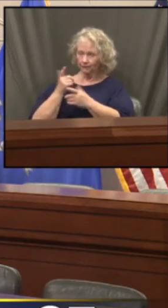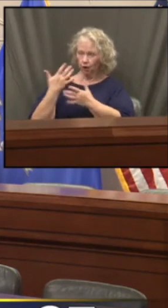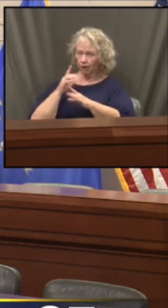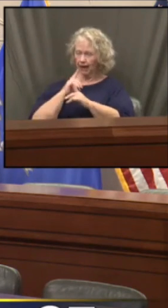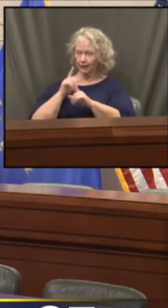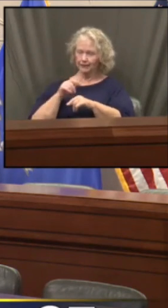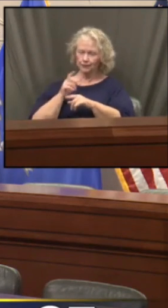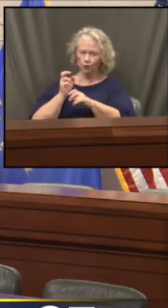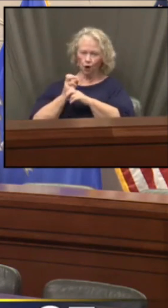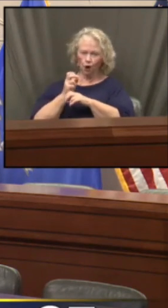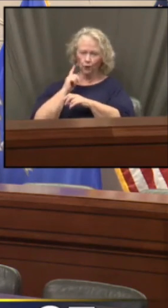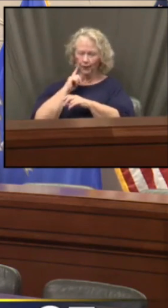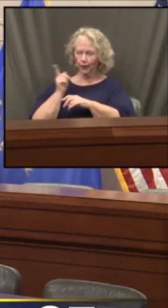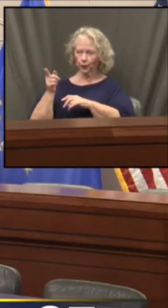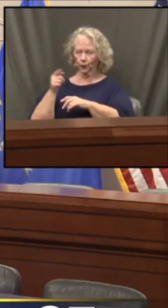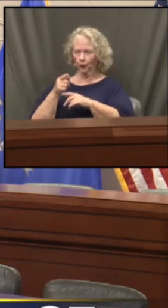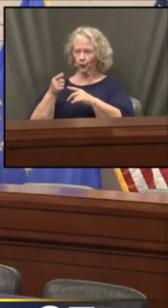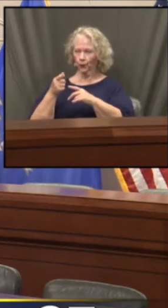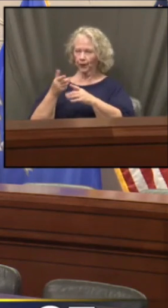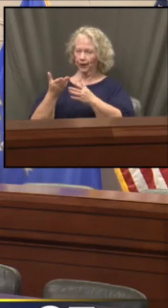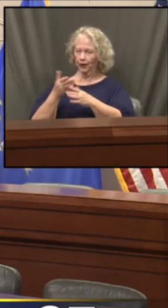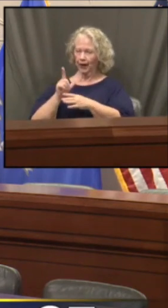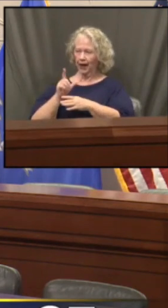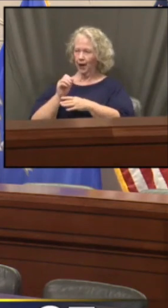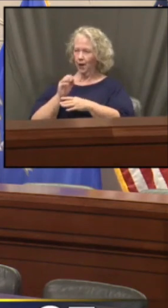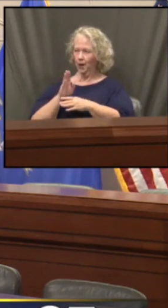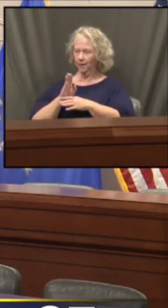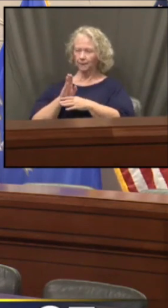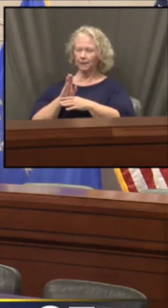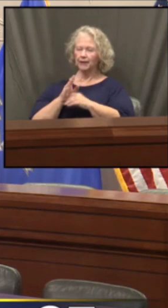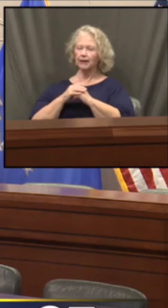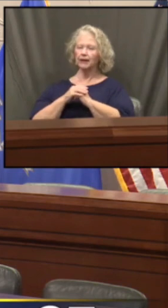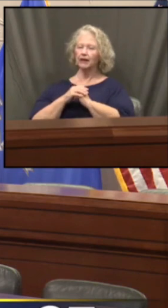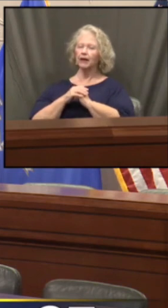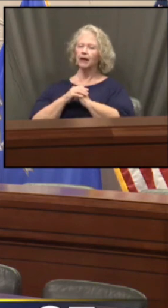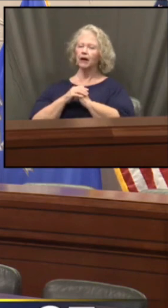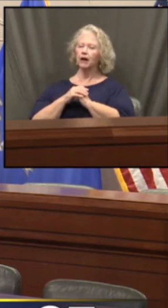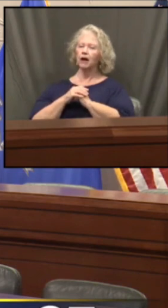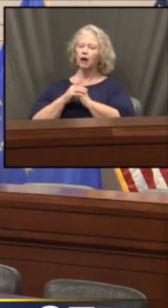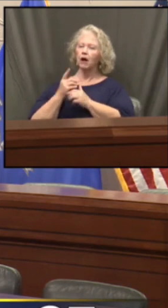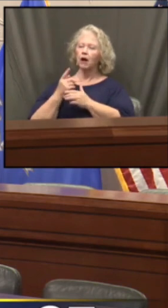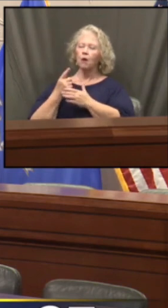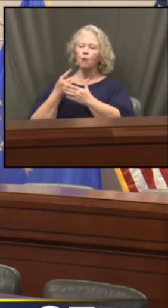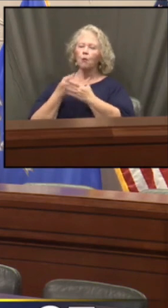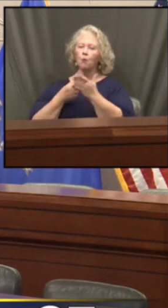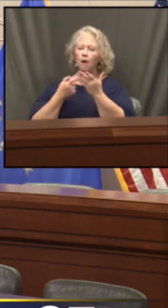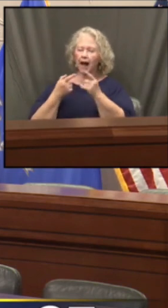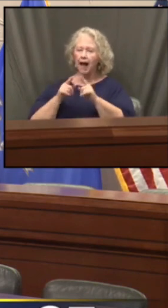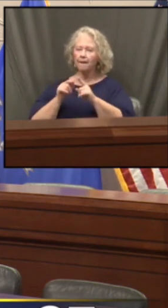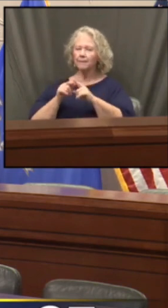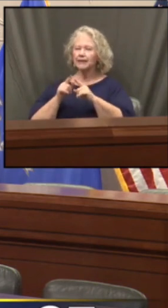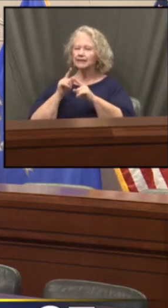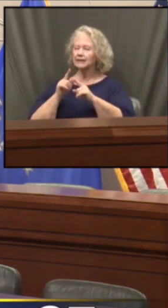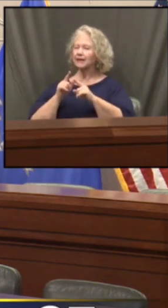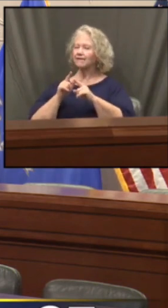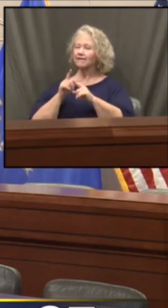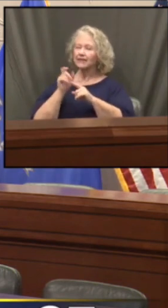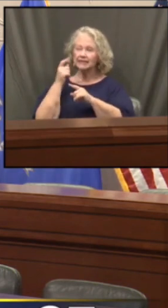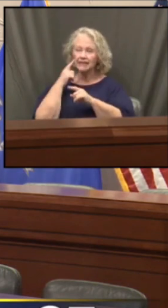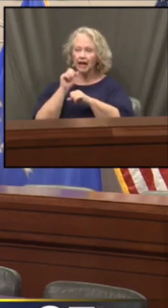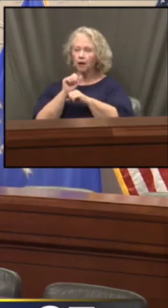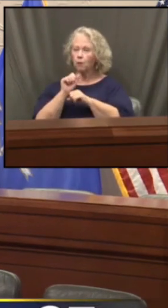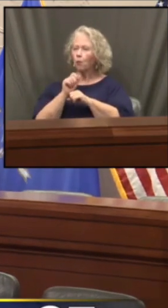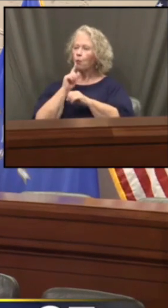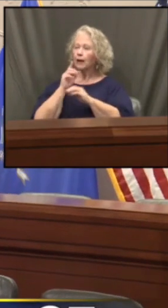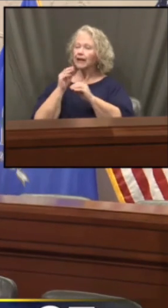you guys in the LOB. So I just wanted to ask, what happens if a state employee or a teacher outright refuses